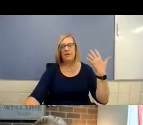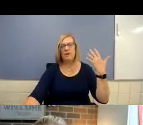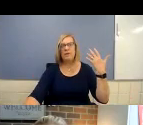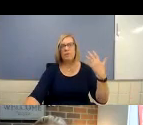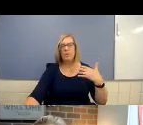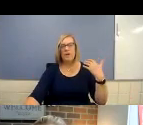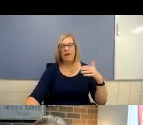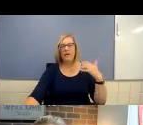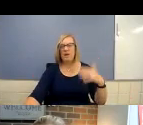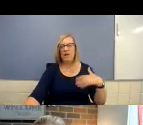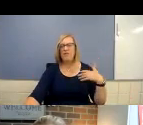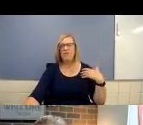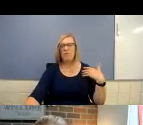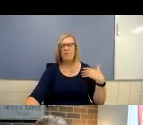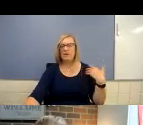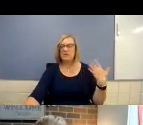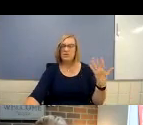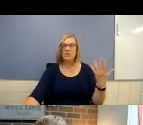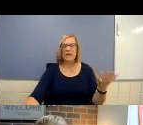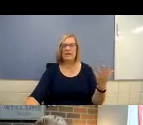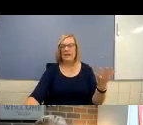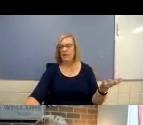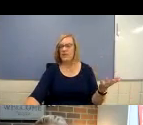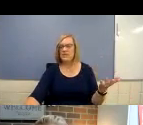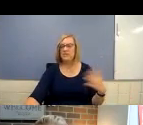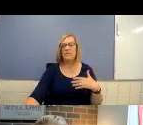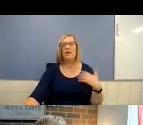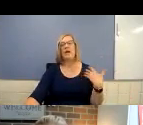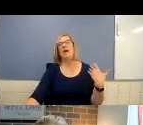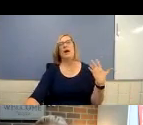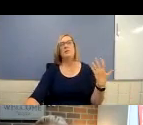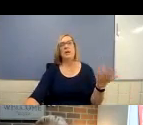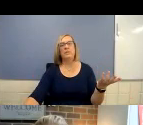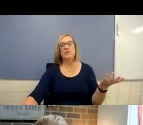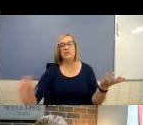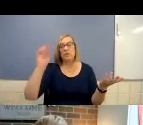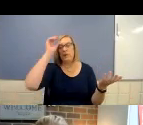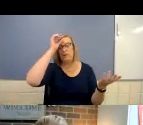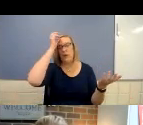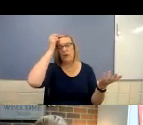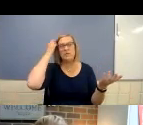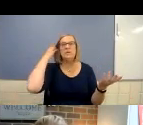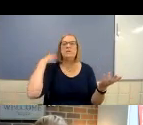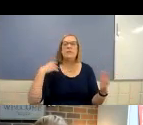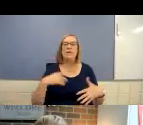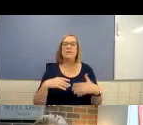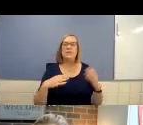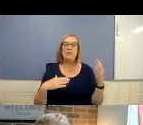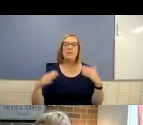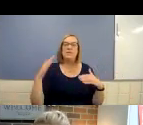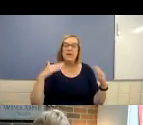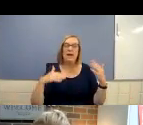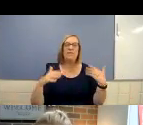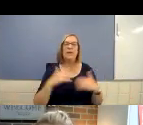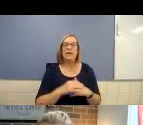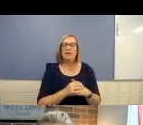up your knowledge of what is your second language. Okay, to be able to interpret well between 2 languages, you